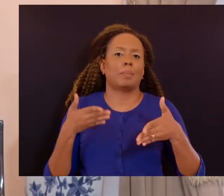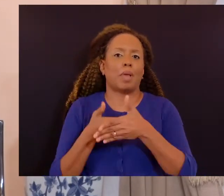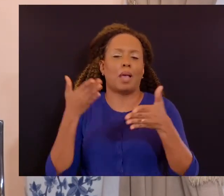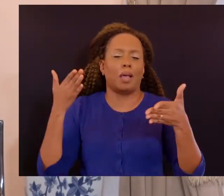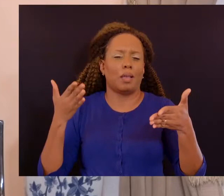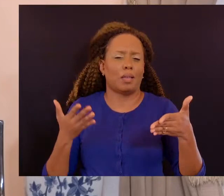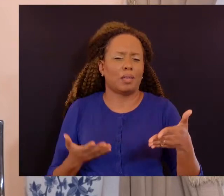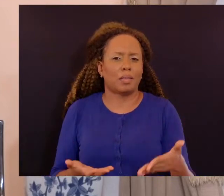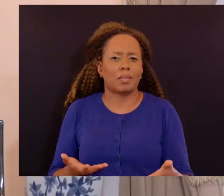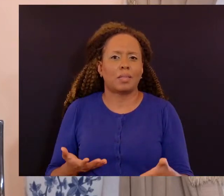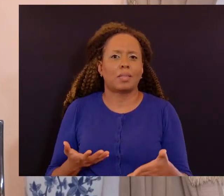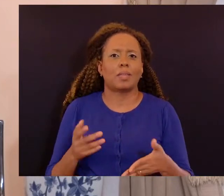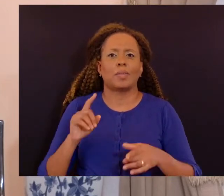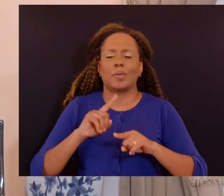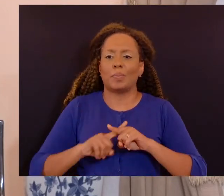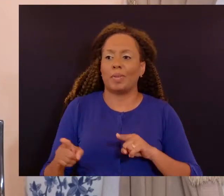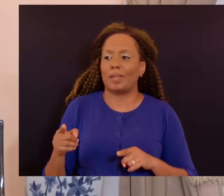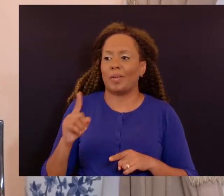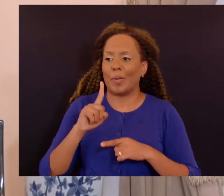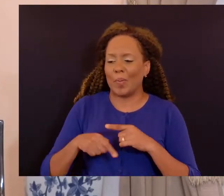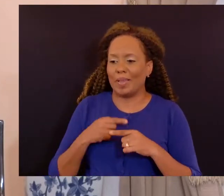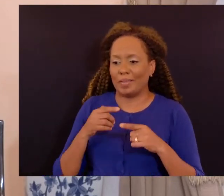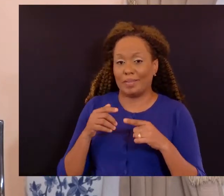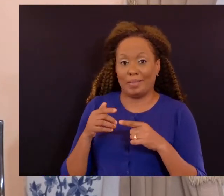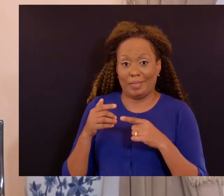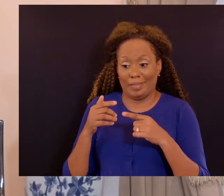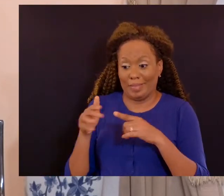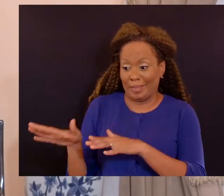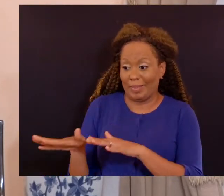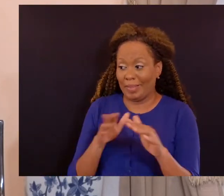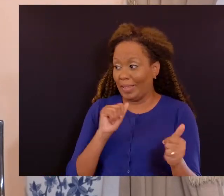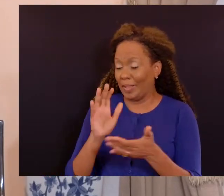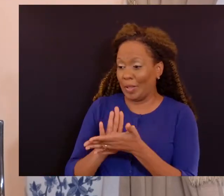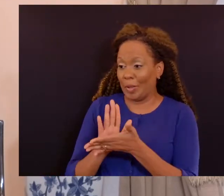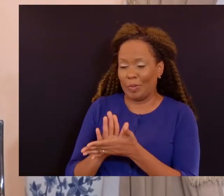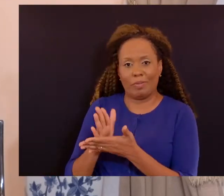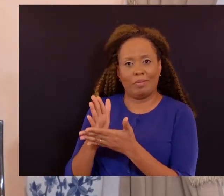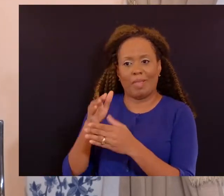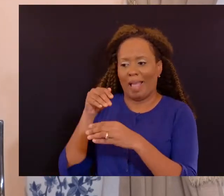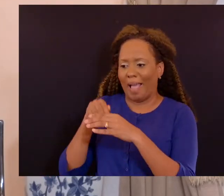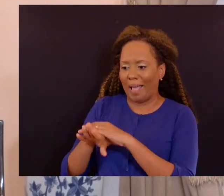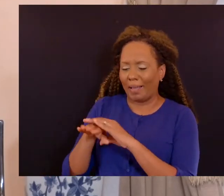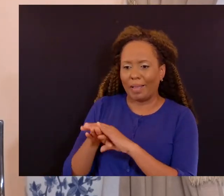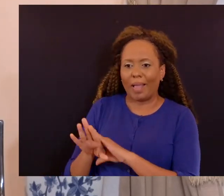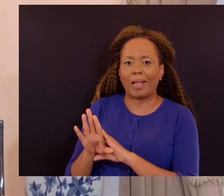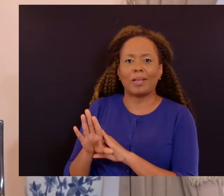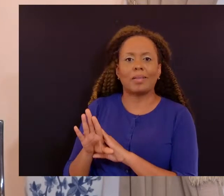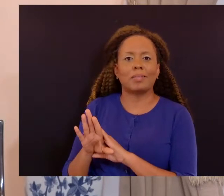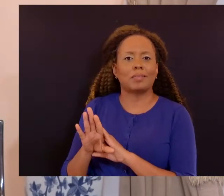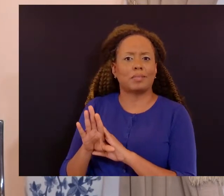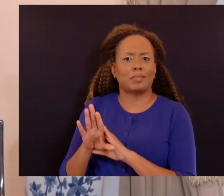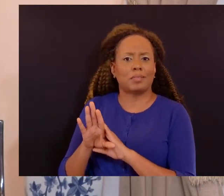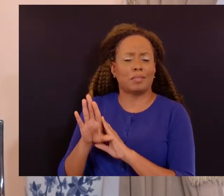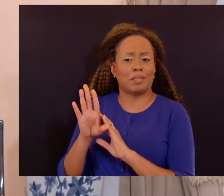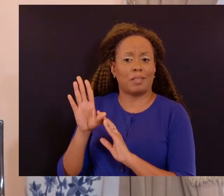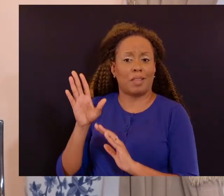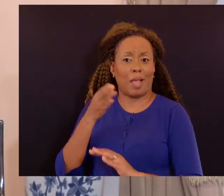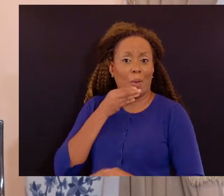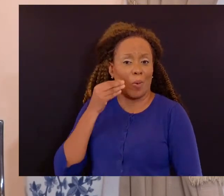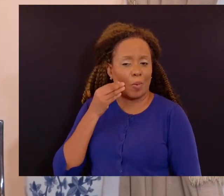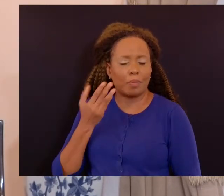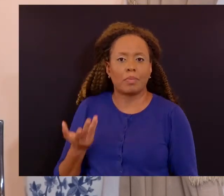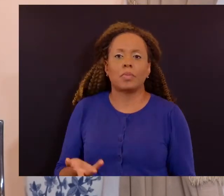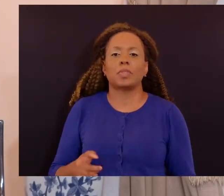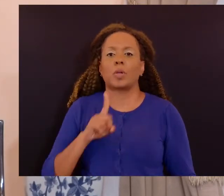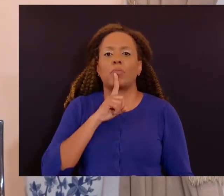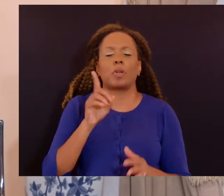the end of the day they got access to it when they leave the school plan. What we have to do is to make school relevant to children. So if